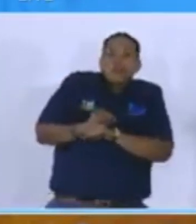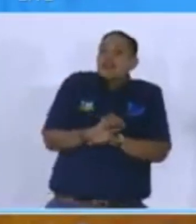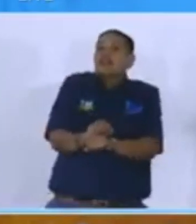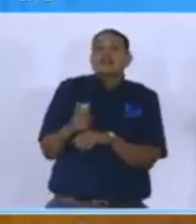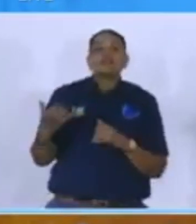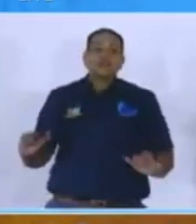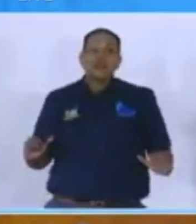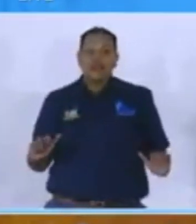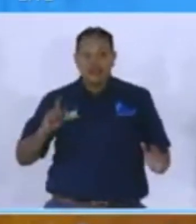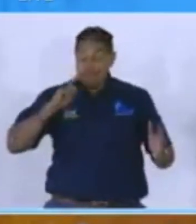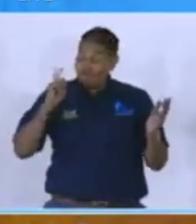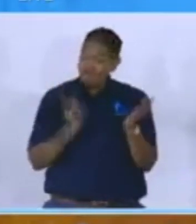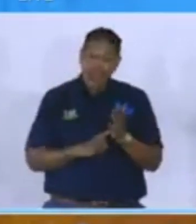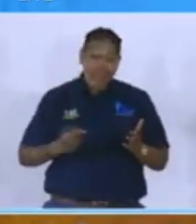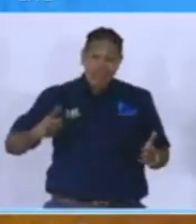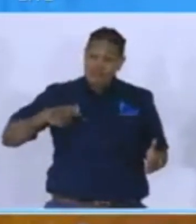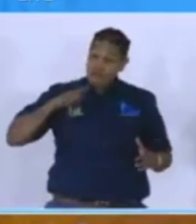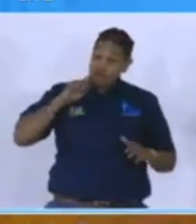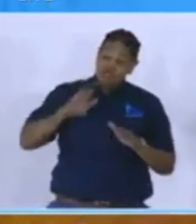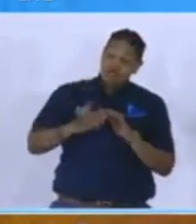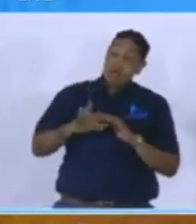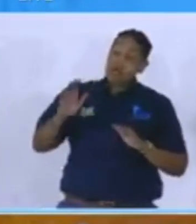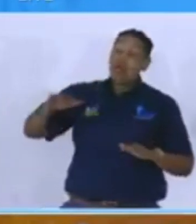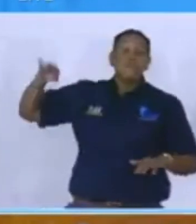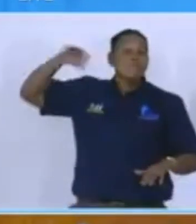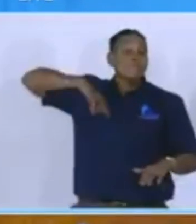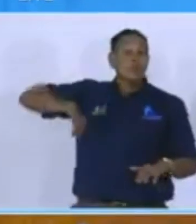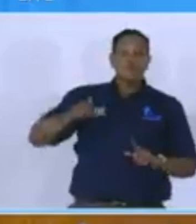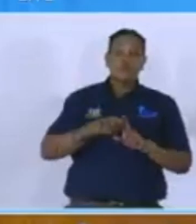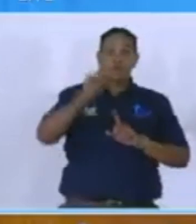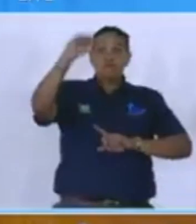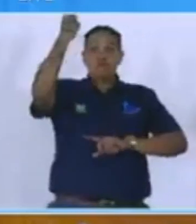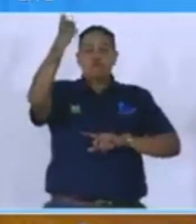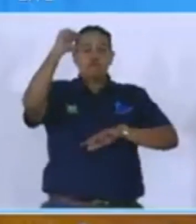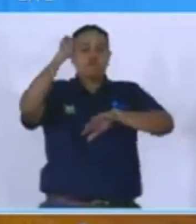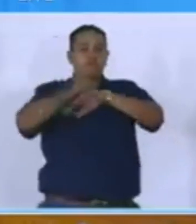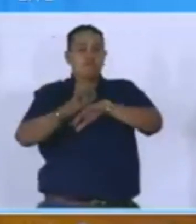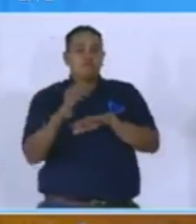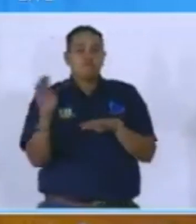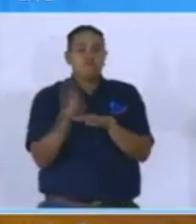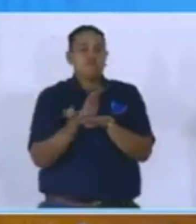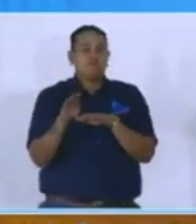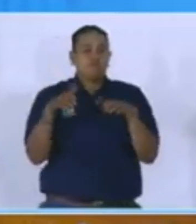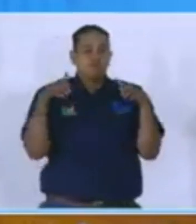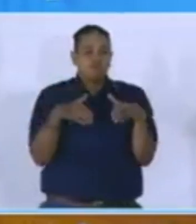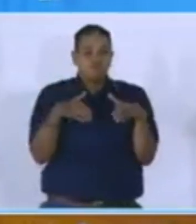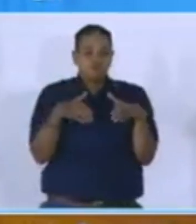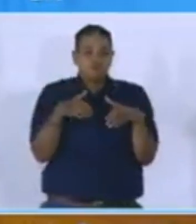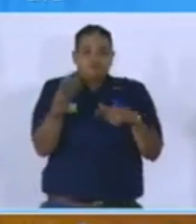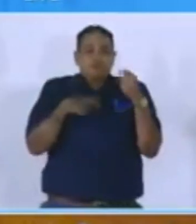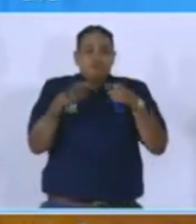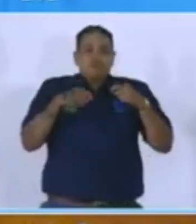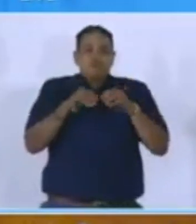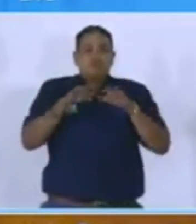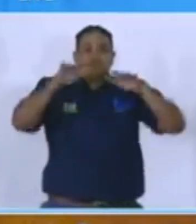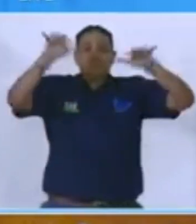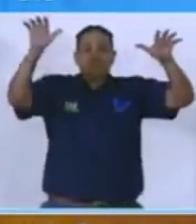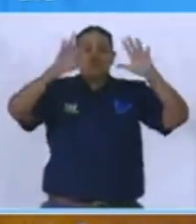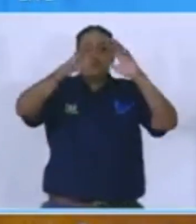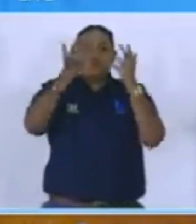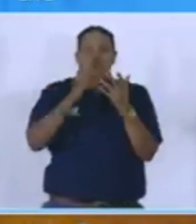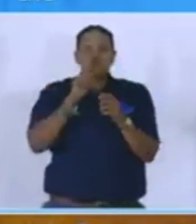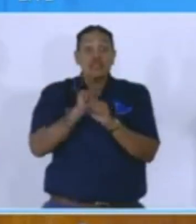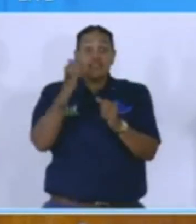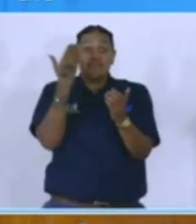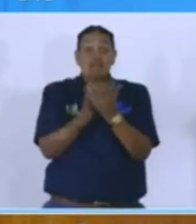That's a reality. So Jamaica didn't benefit from the first industrial revolution. And in fact,